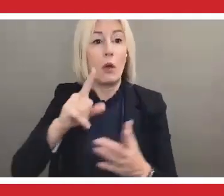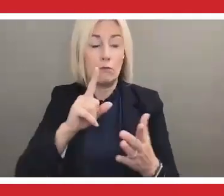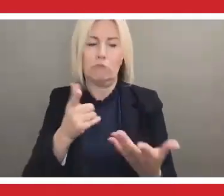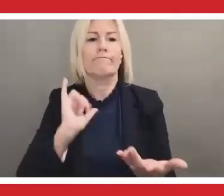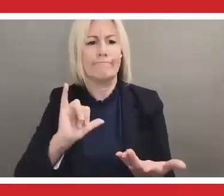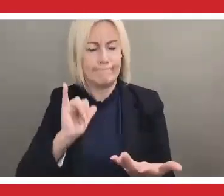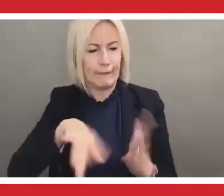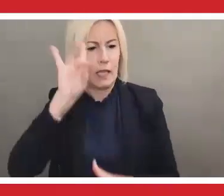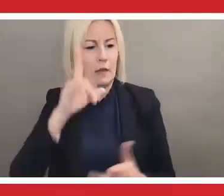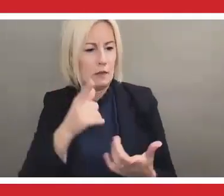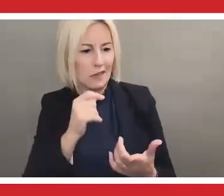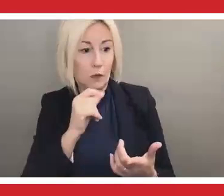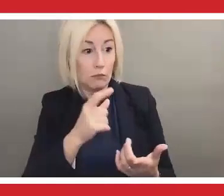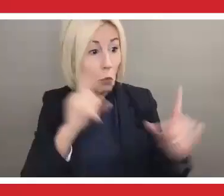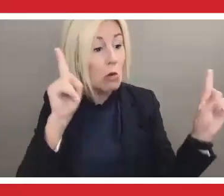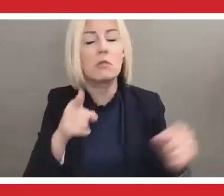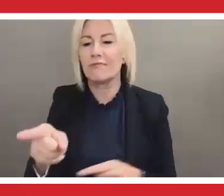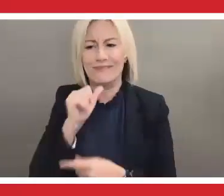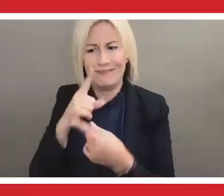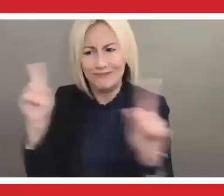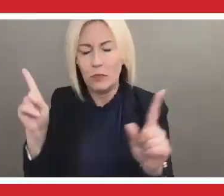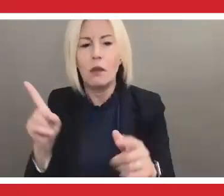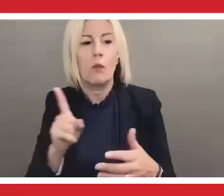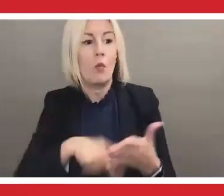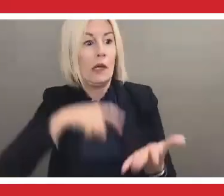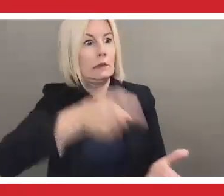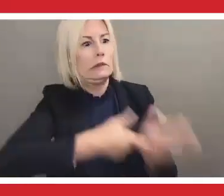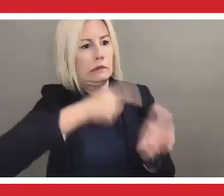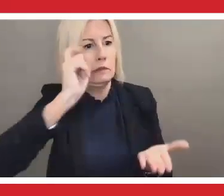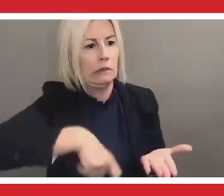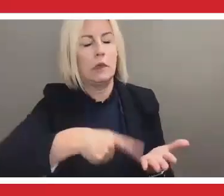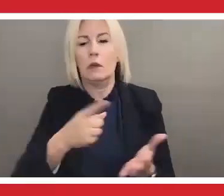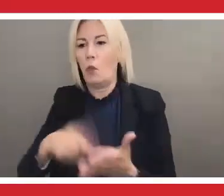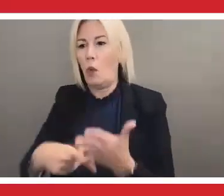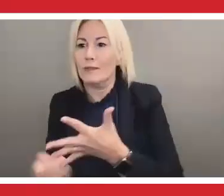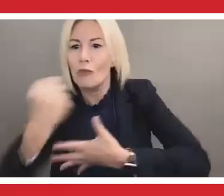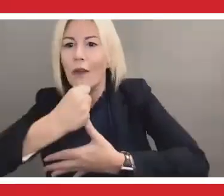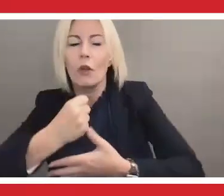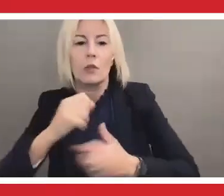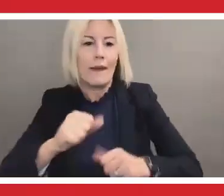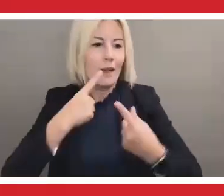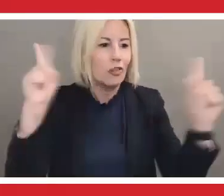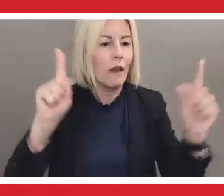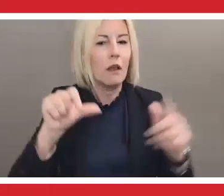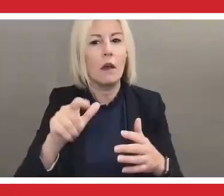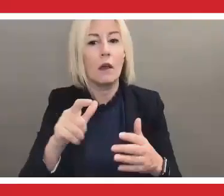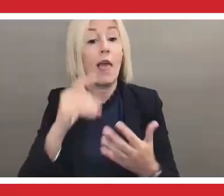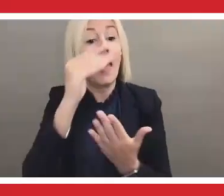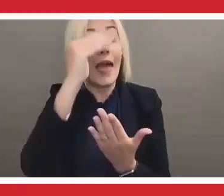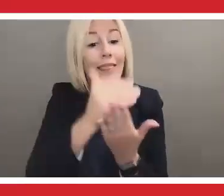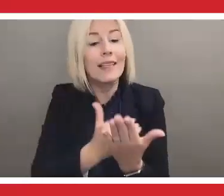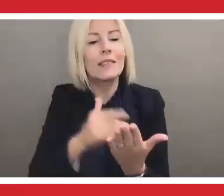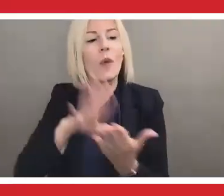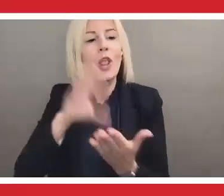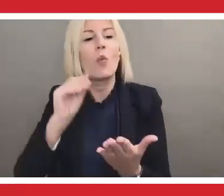most necessary, what was priority in order to achieve other things, lessons about what didn't work as well. So all of that